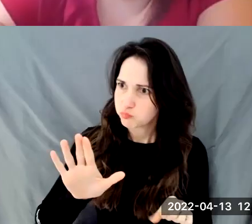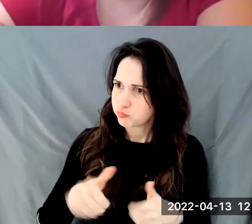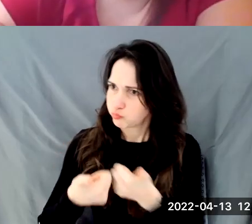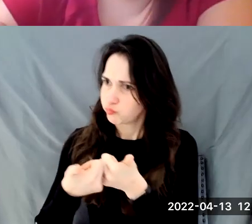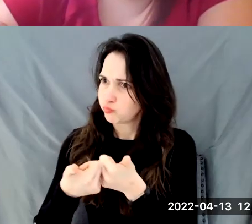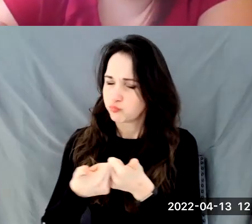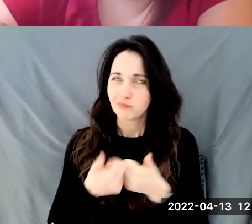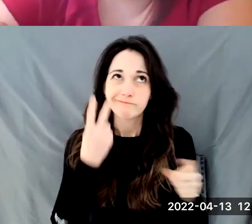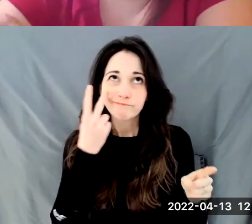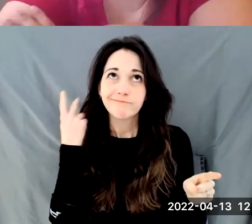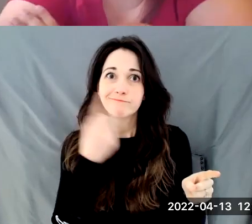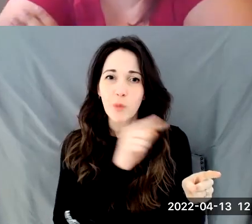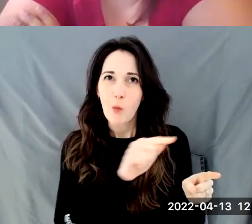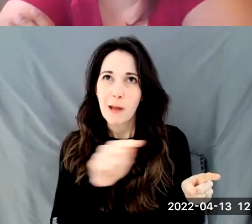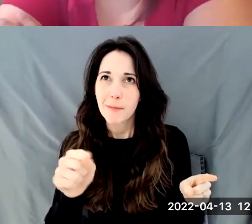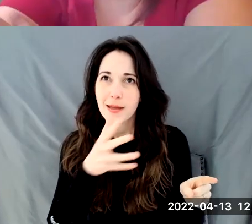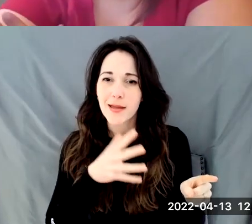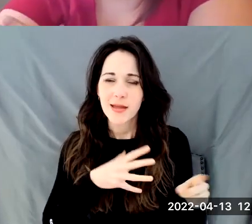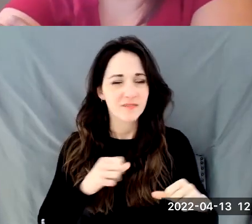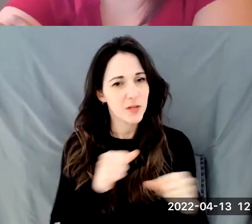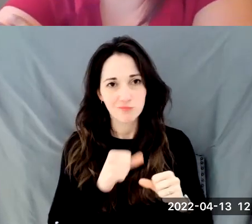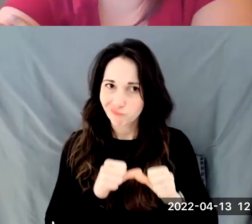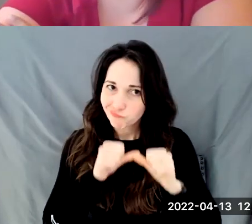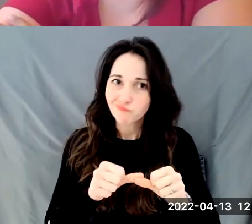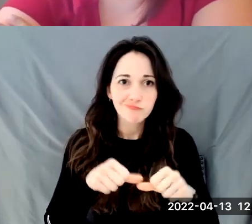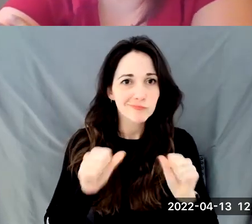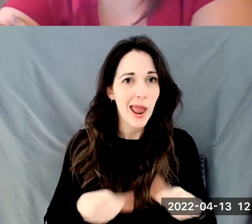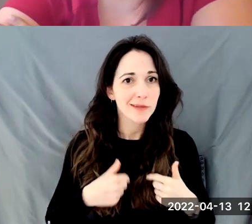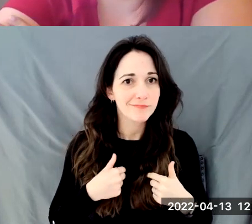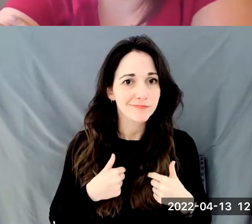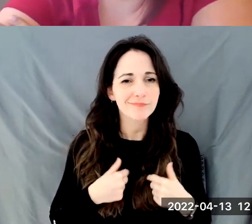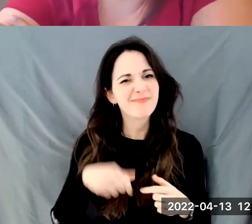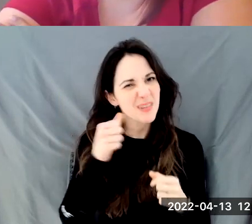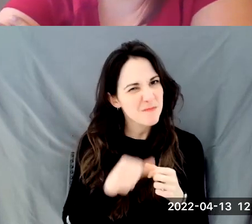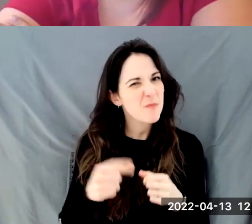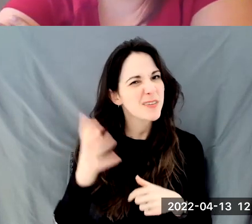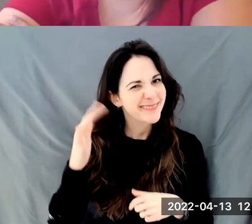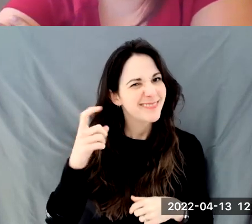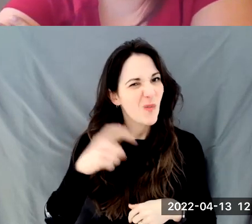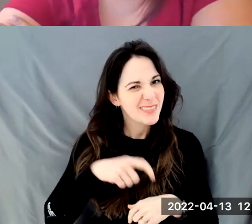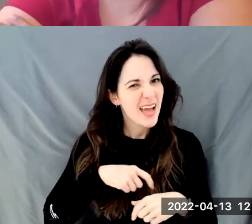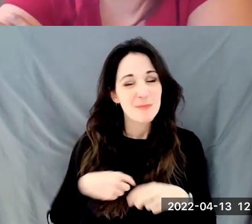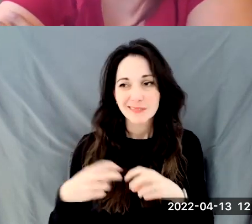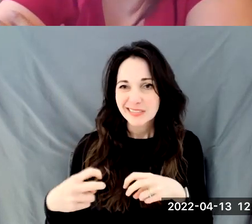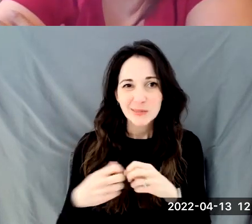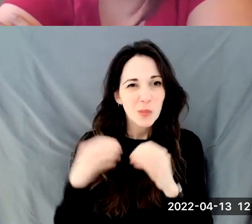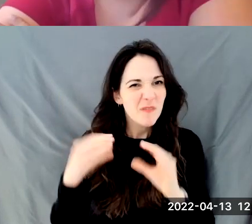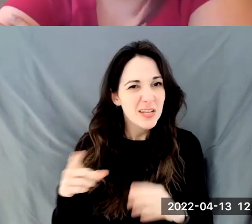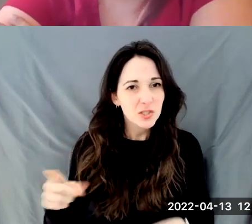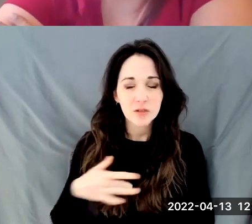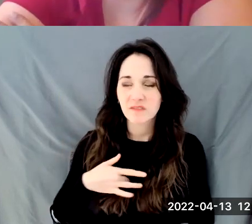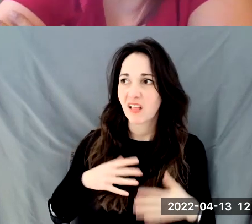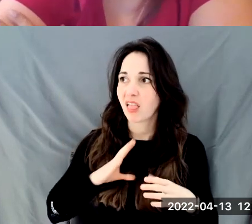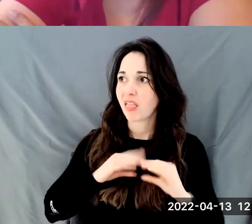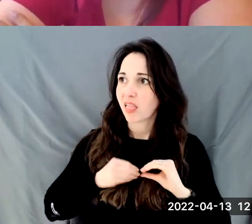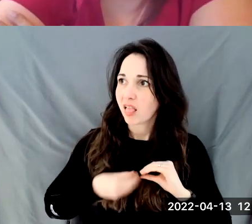specific time sitting in a professor's office feeling defeated, and him sharing that,